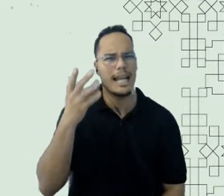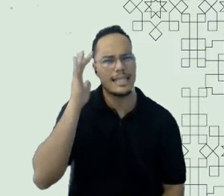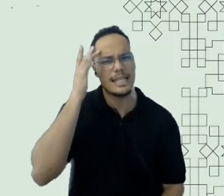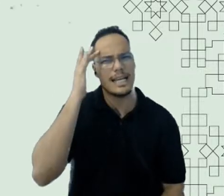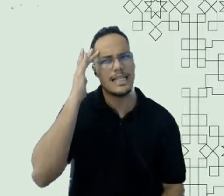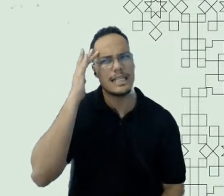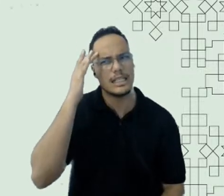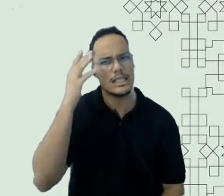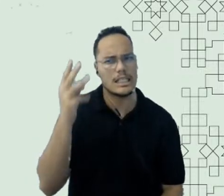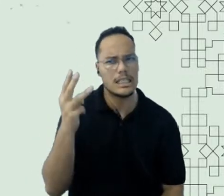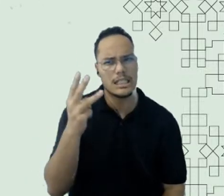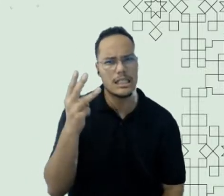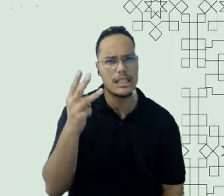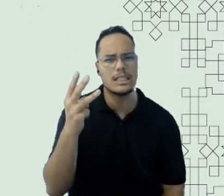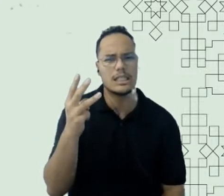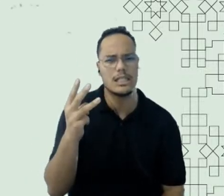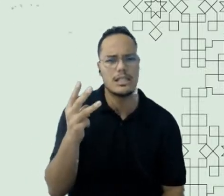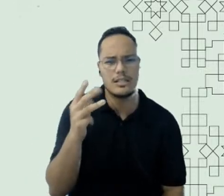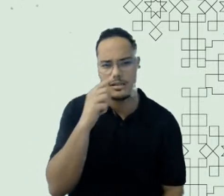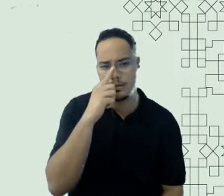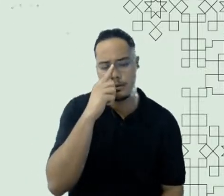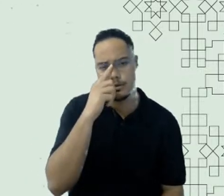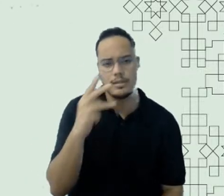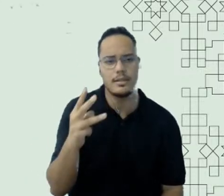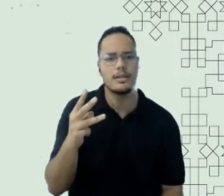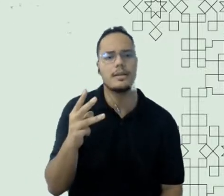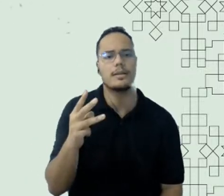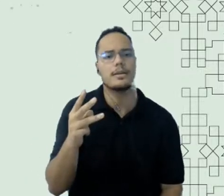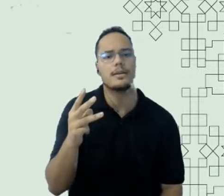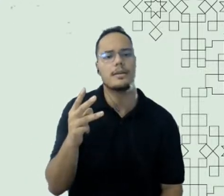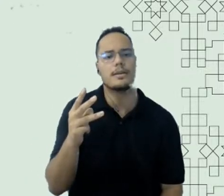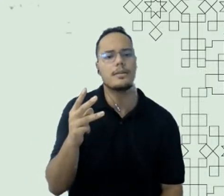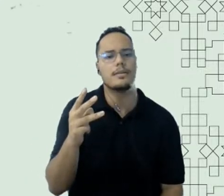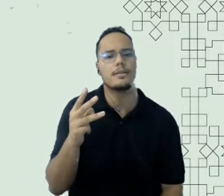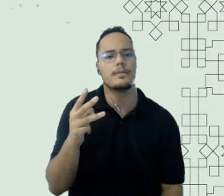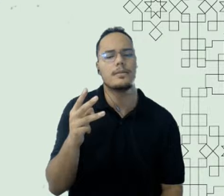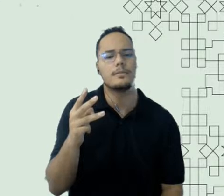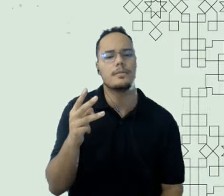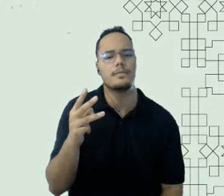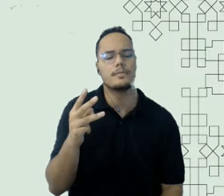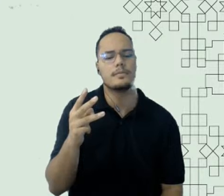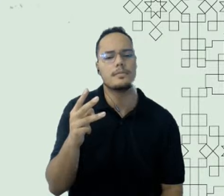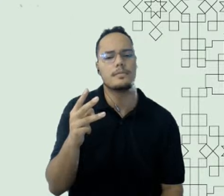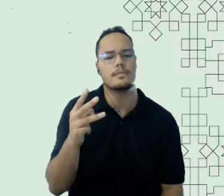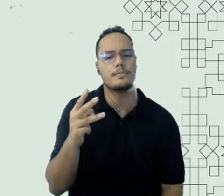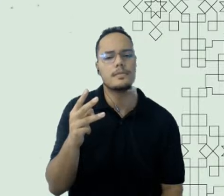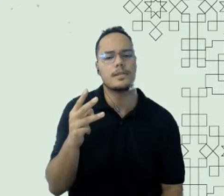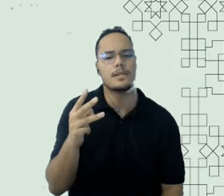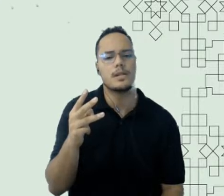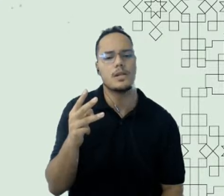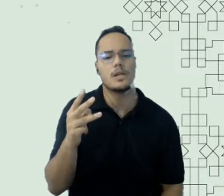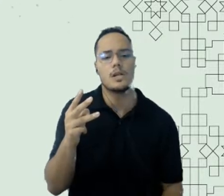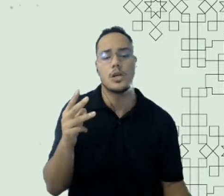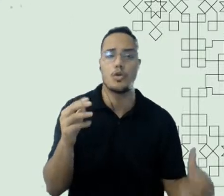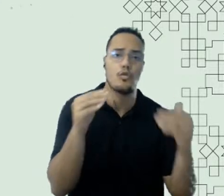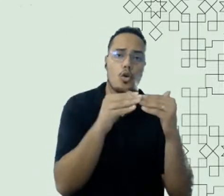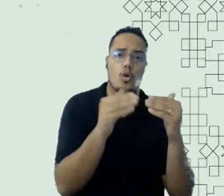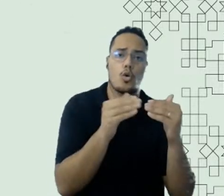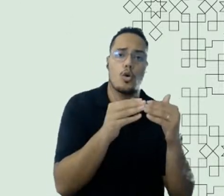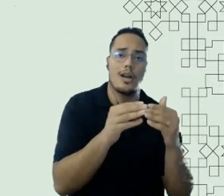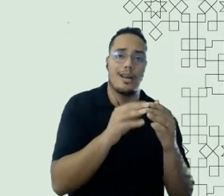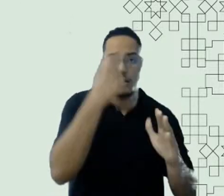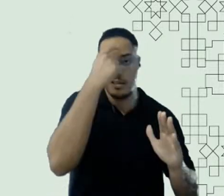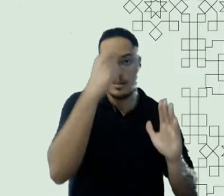it does not go in the direction of AI, generative AI or artificial intelligence, but Article